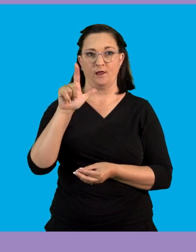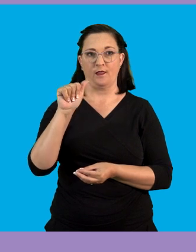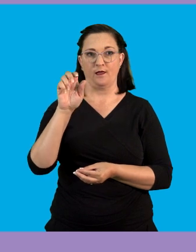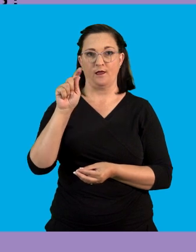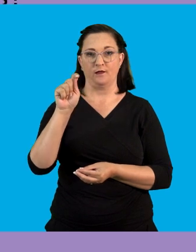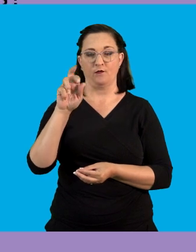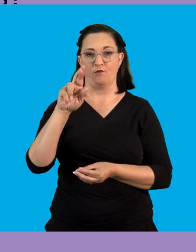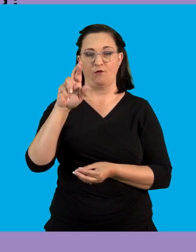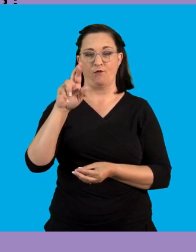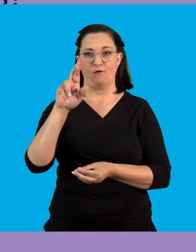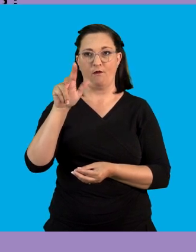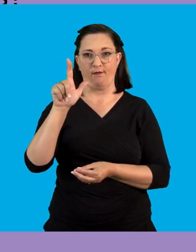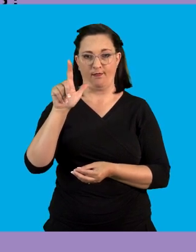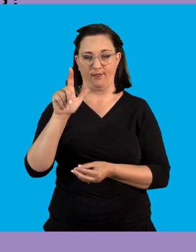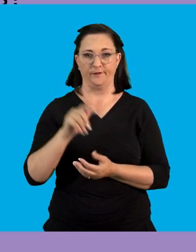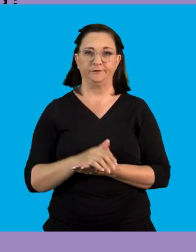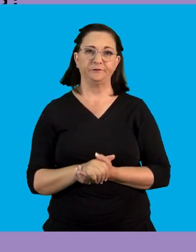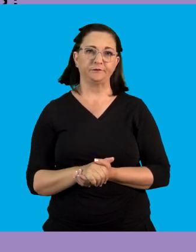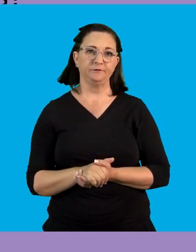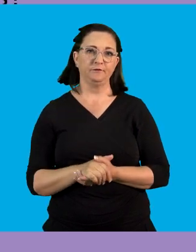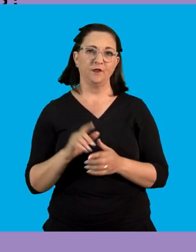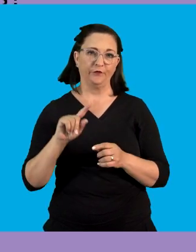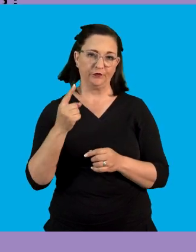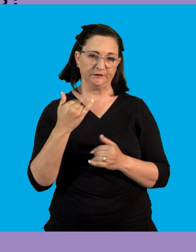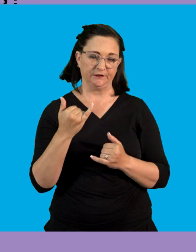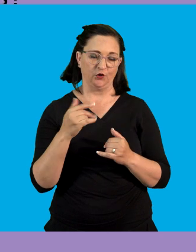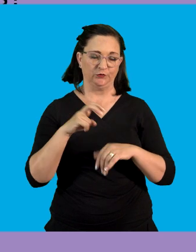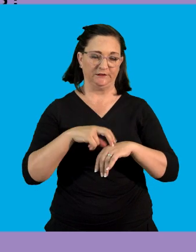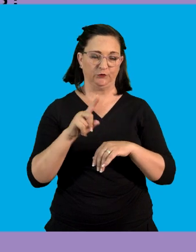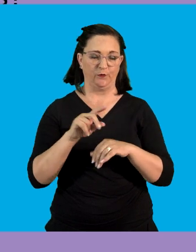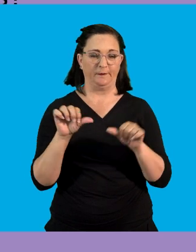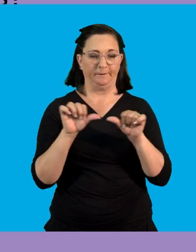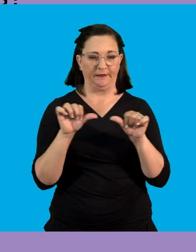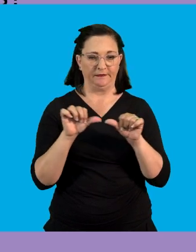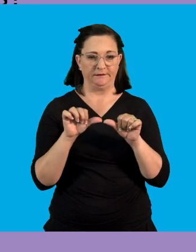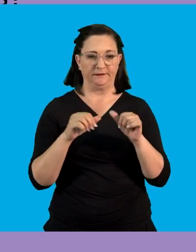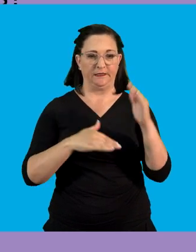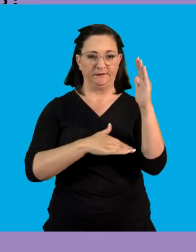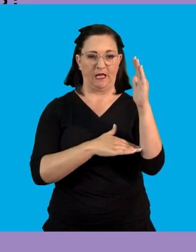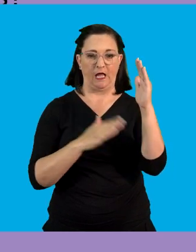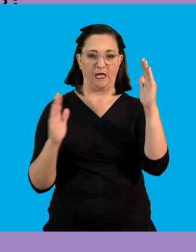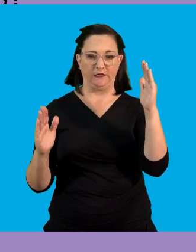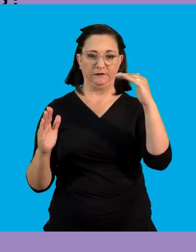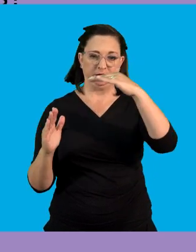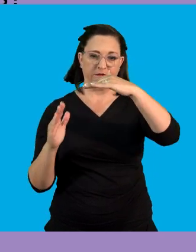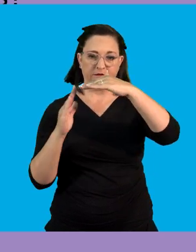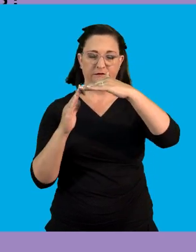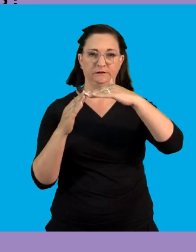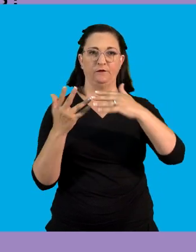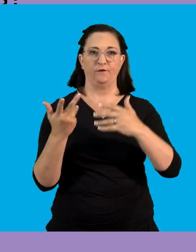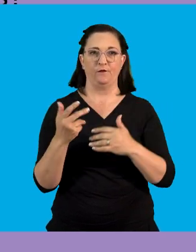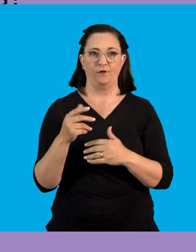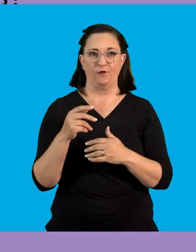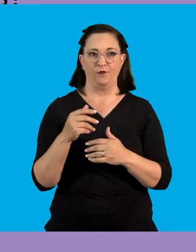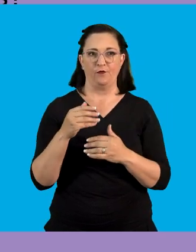are given that we are firstly to measure the size of all the angles and then draw a conclusion. What